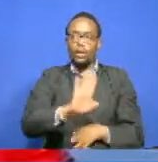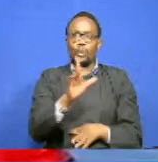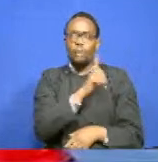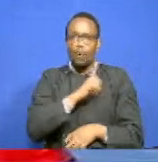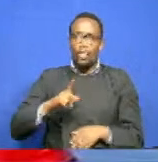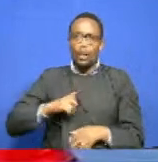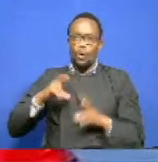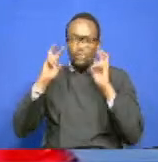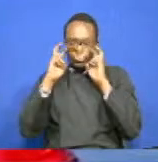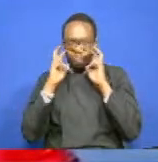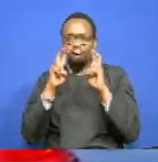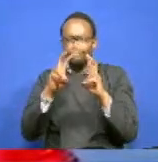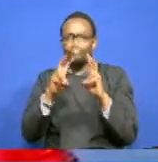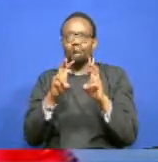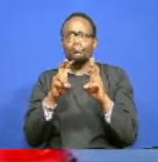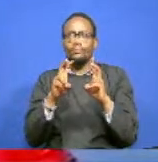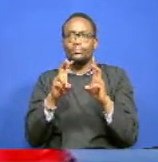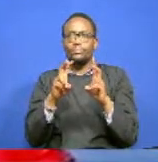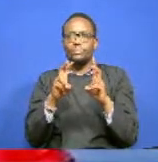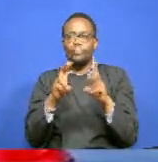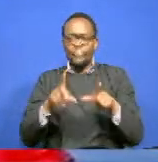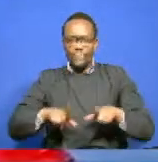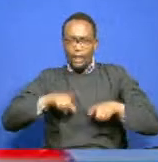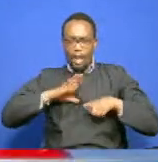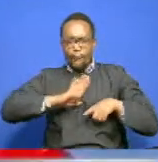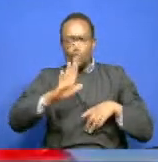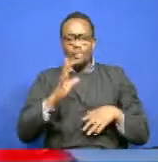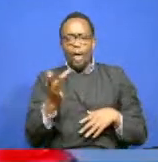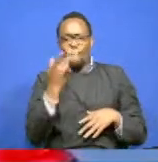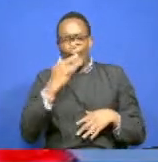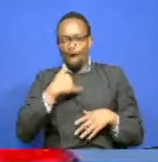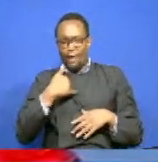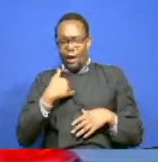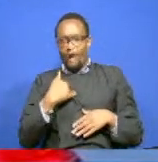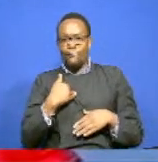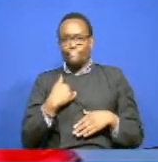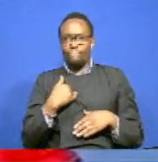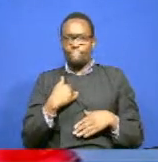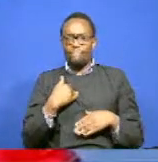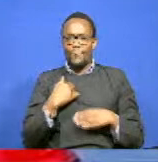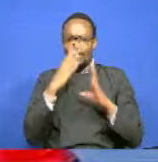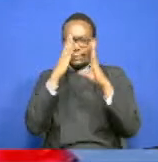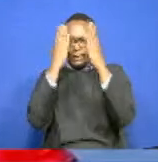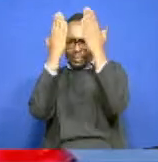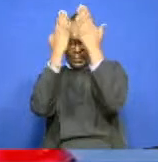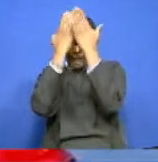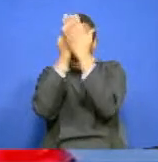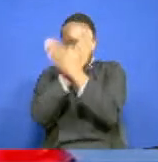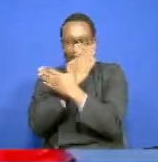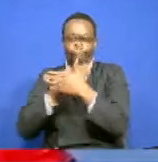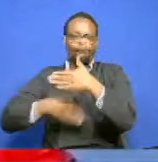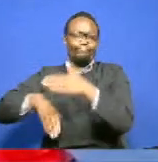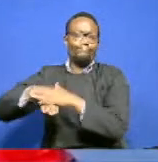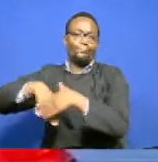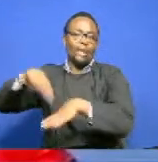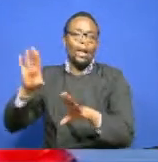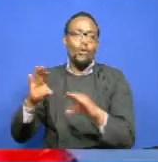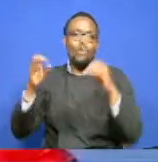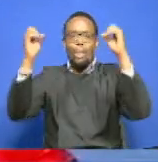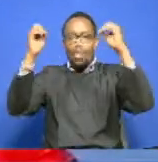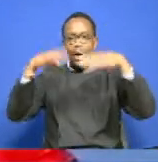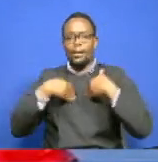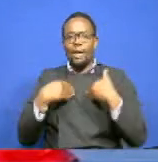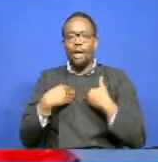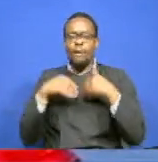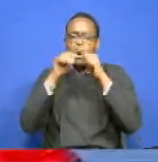Lord look upon you with favor and scatter darkness from before your path. May he bless